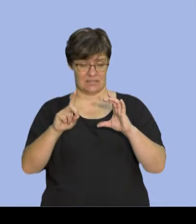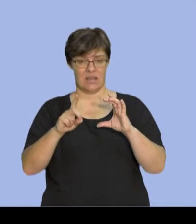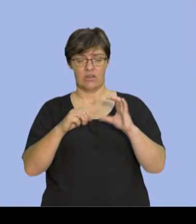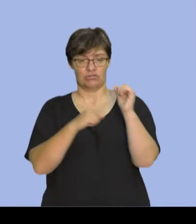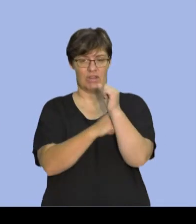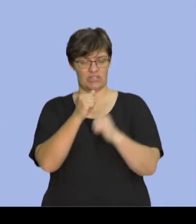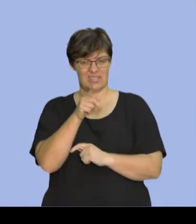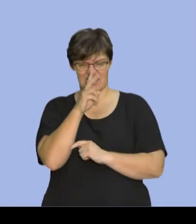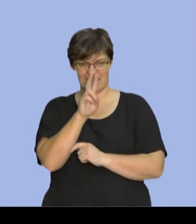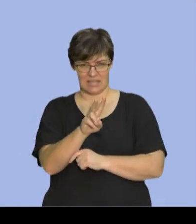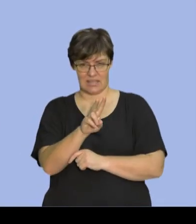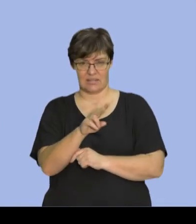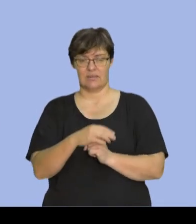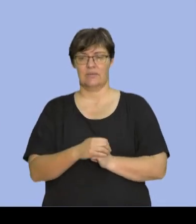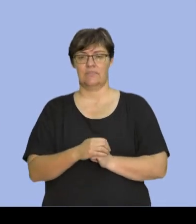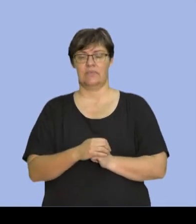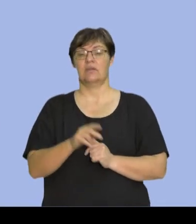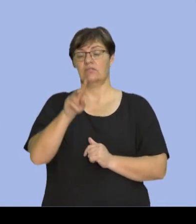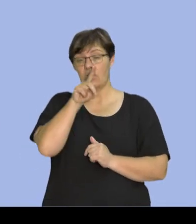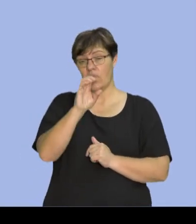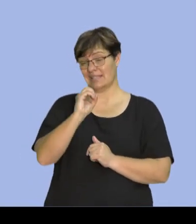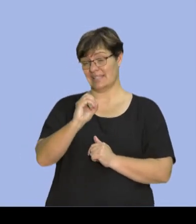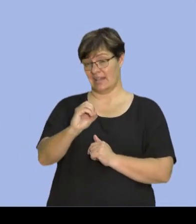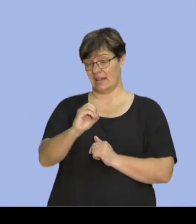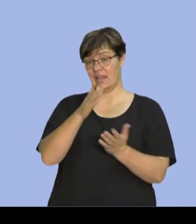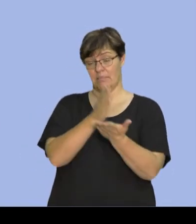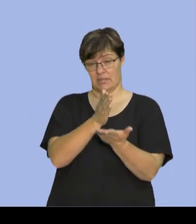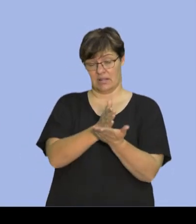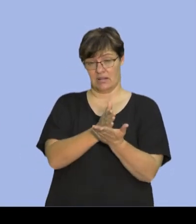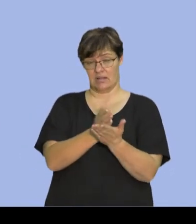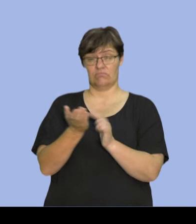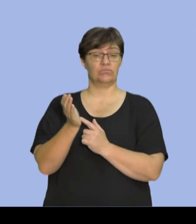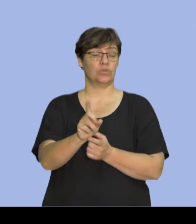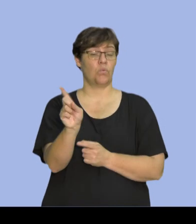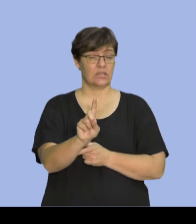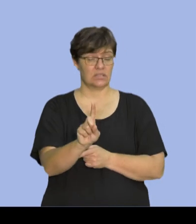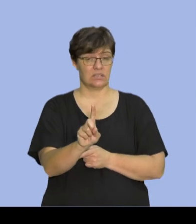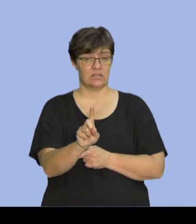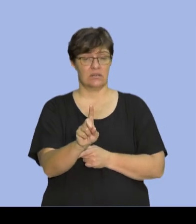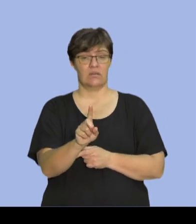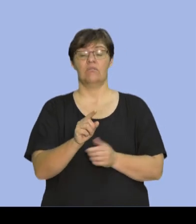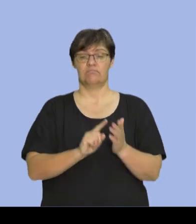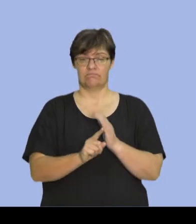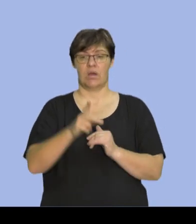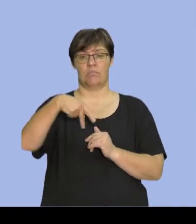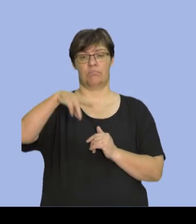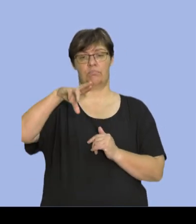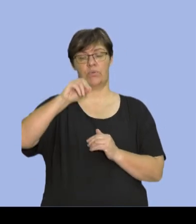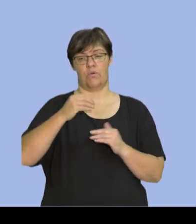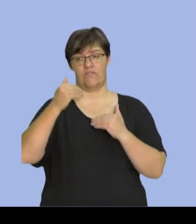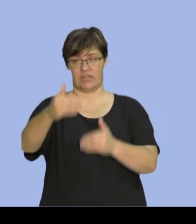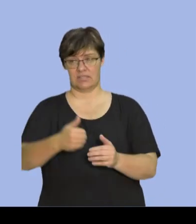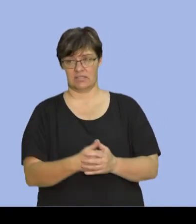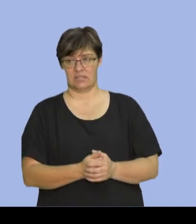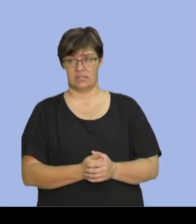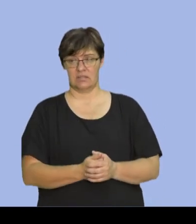refer to as chromatids. So that cell in the middle points to the cell undergoing prophase. However,